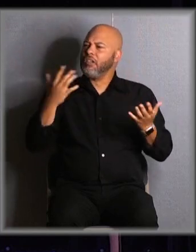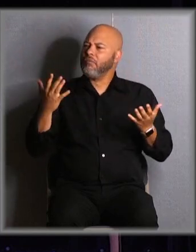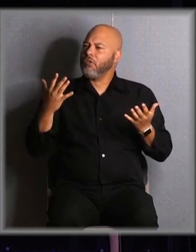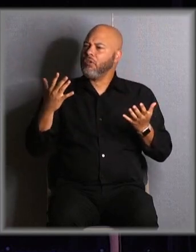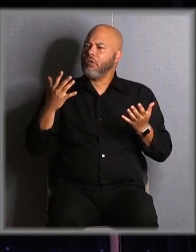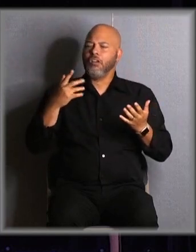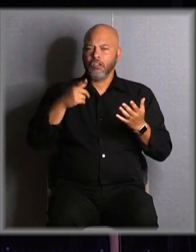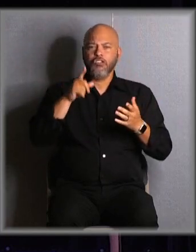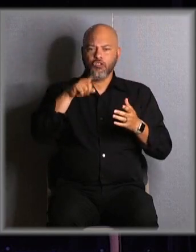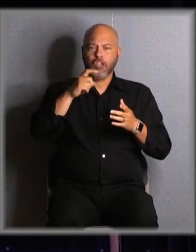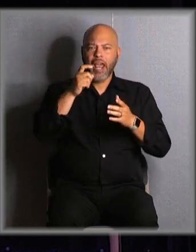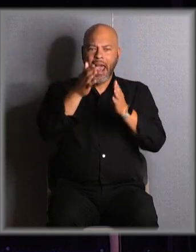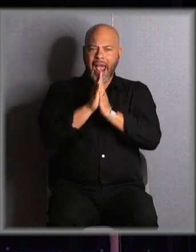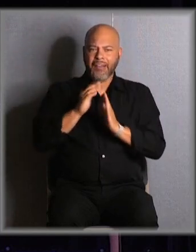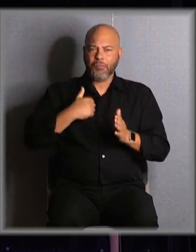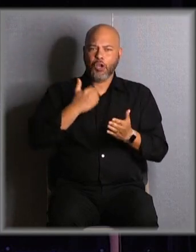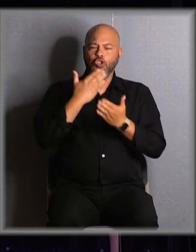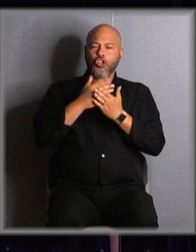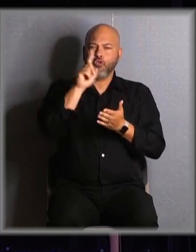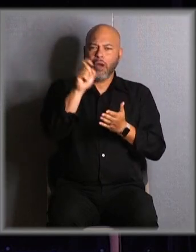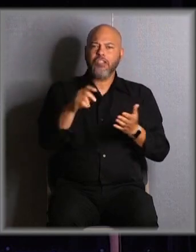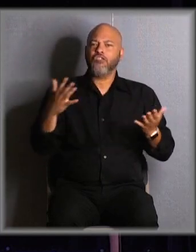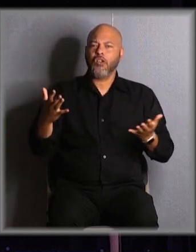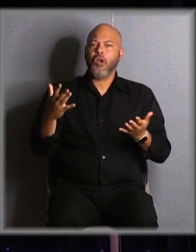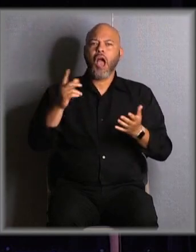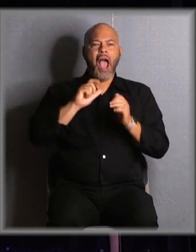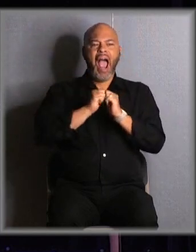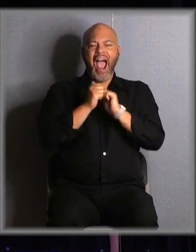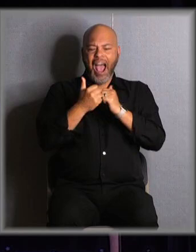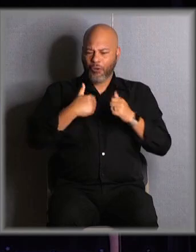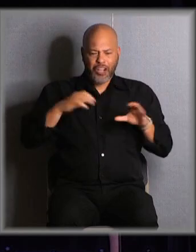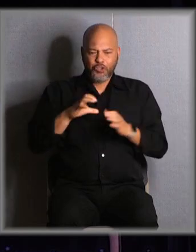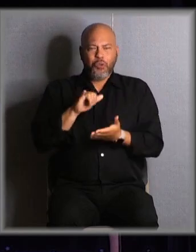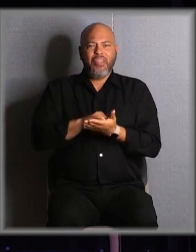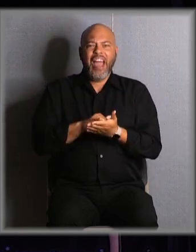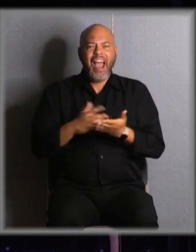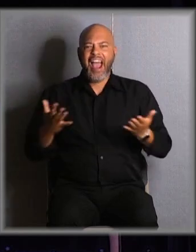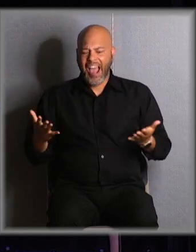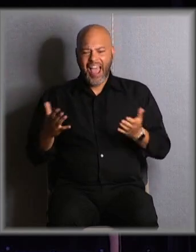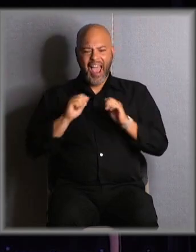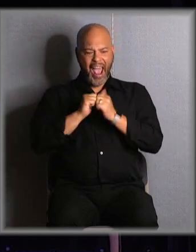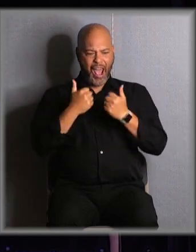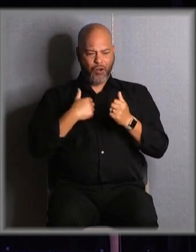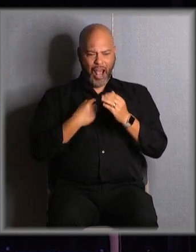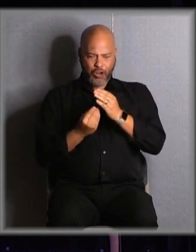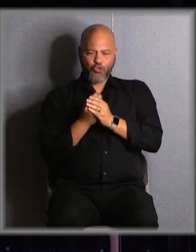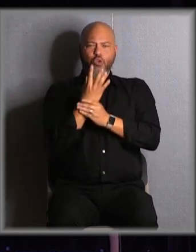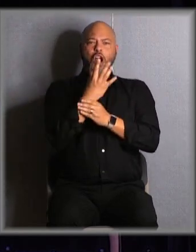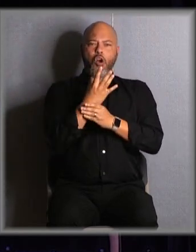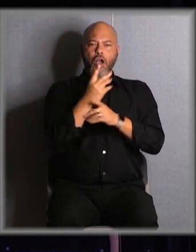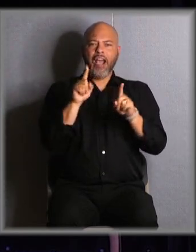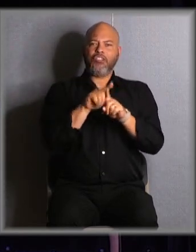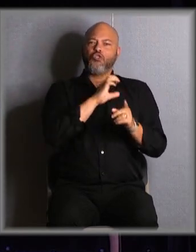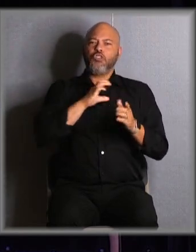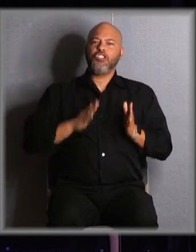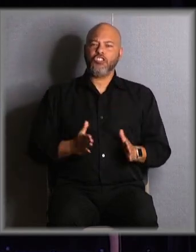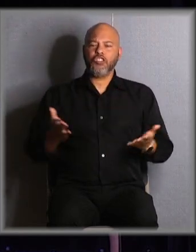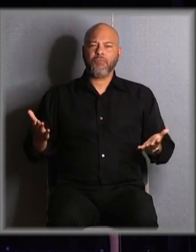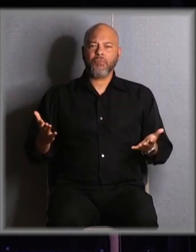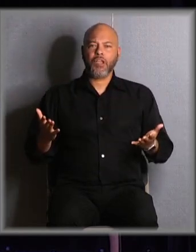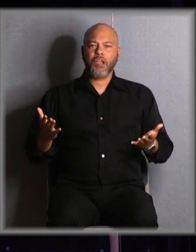some good questions right there. Where do I go? How do I develop? Amen. When we fail